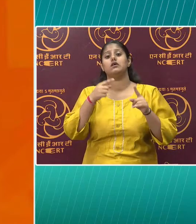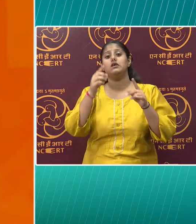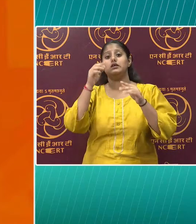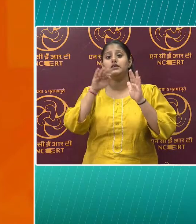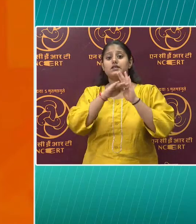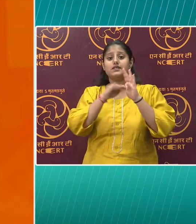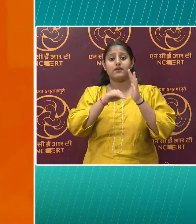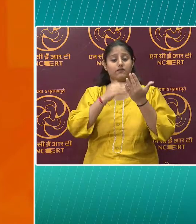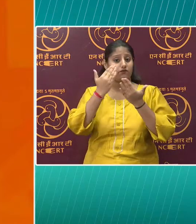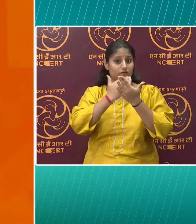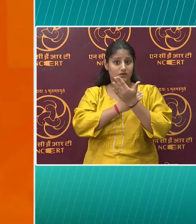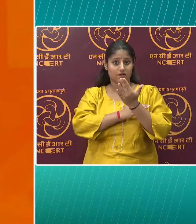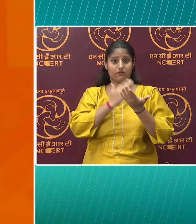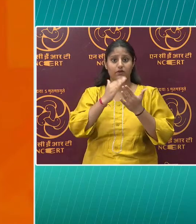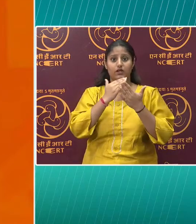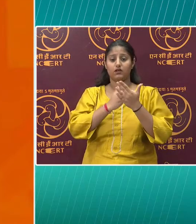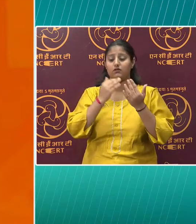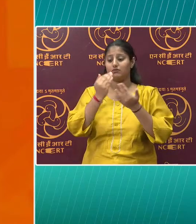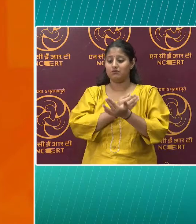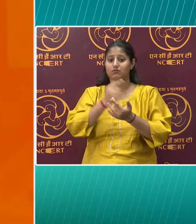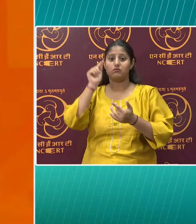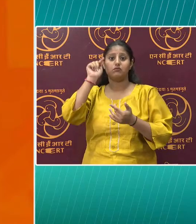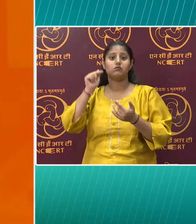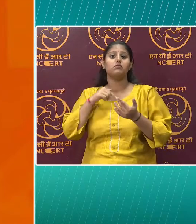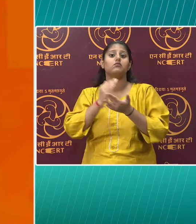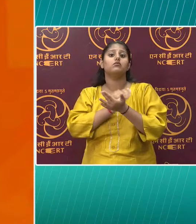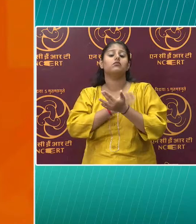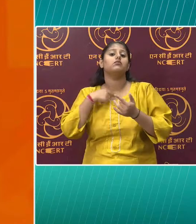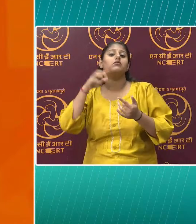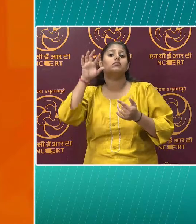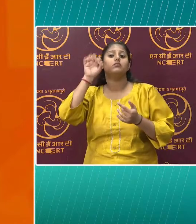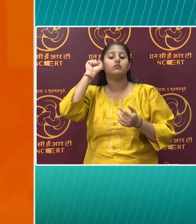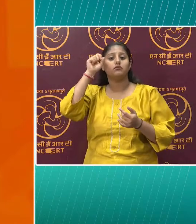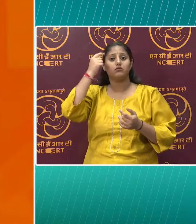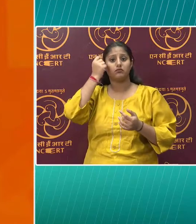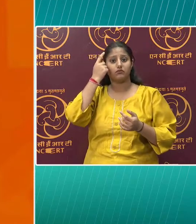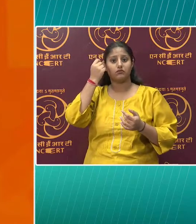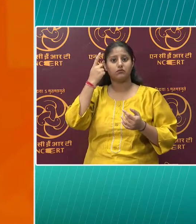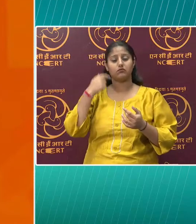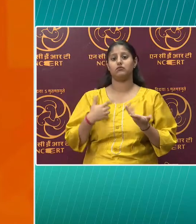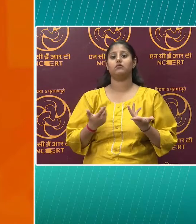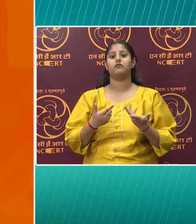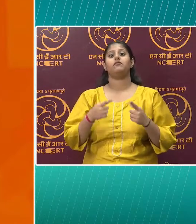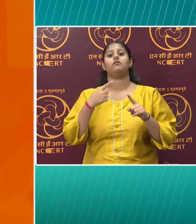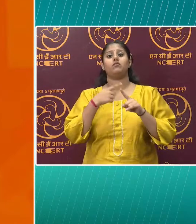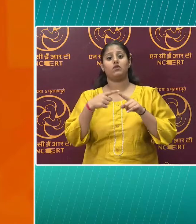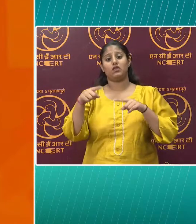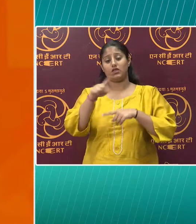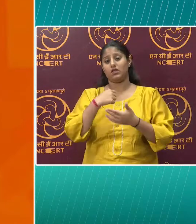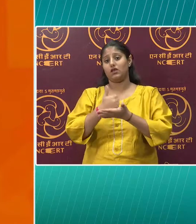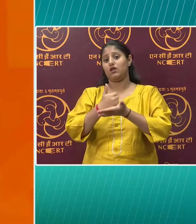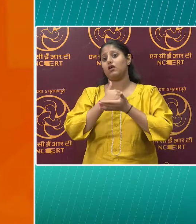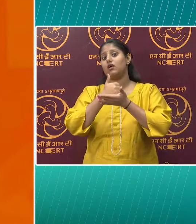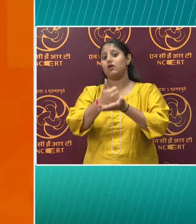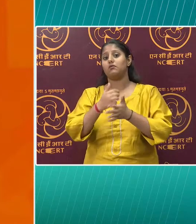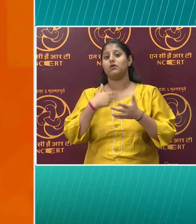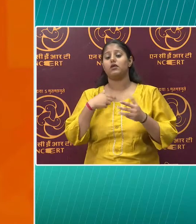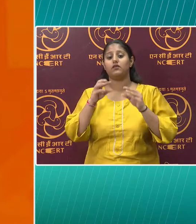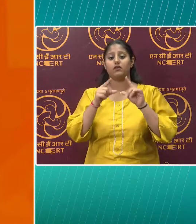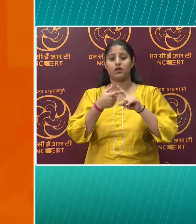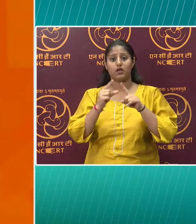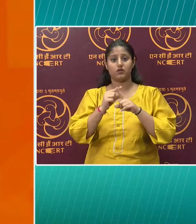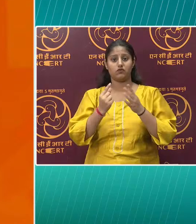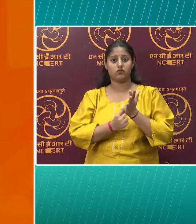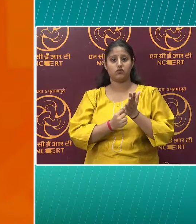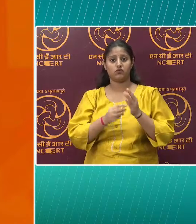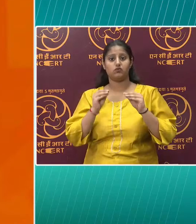they need to take if they want to keep their house healthy. Now, this is how we have to align our